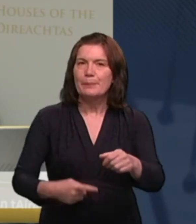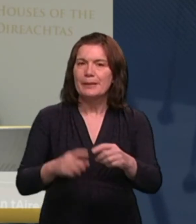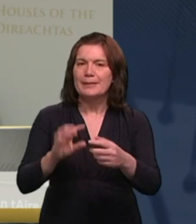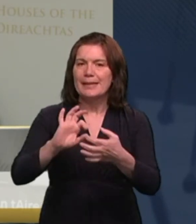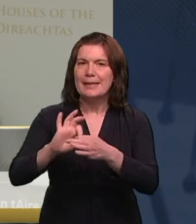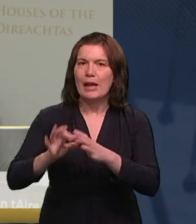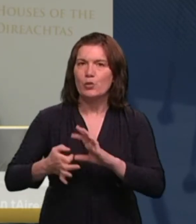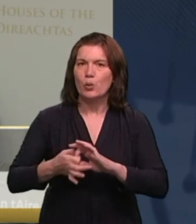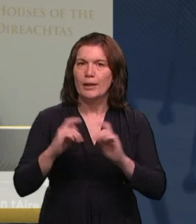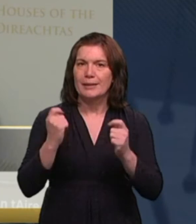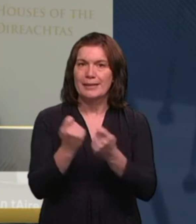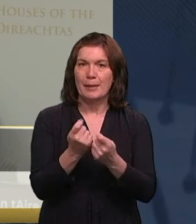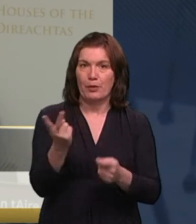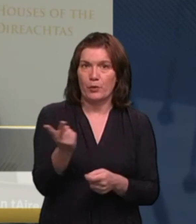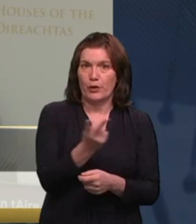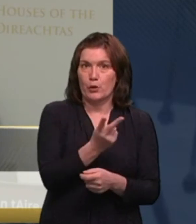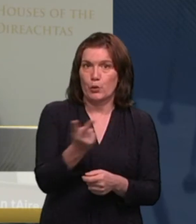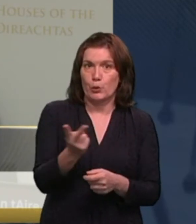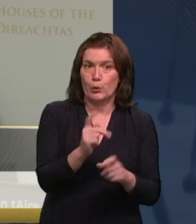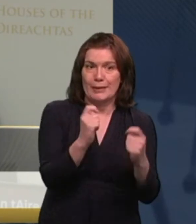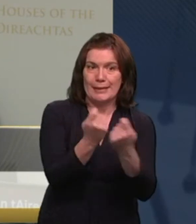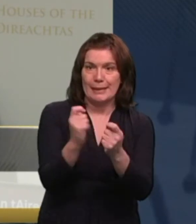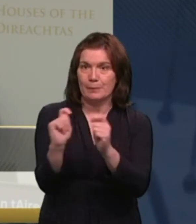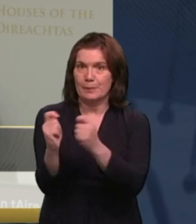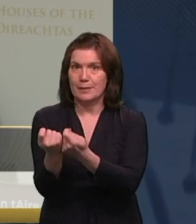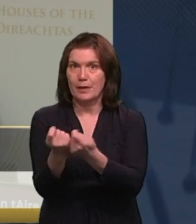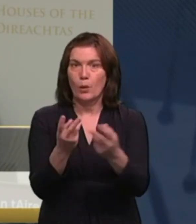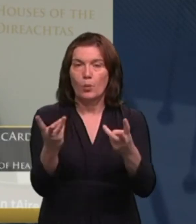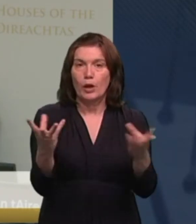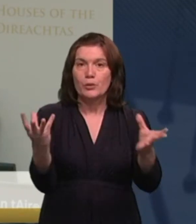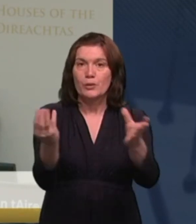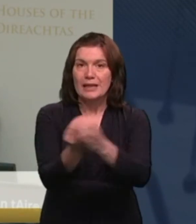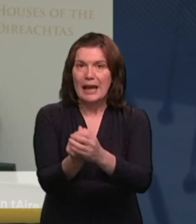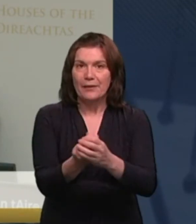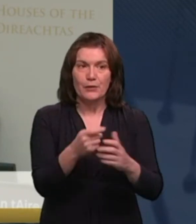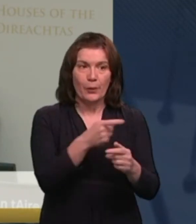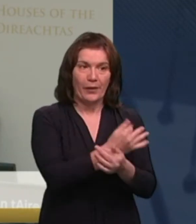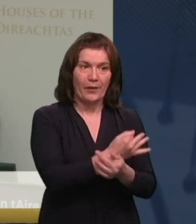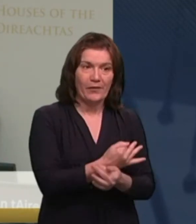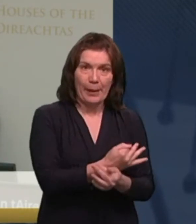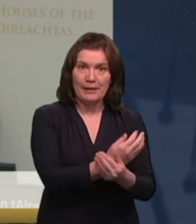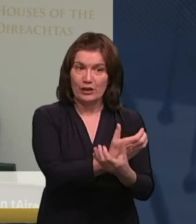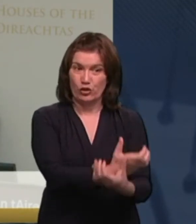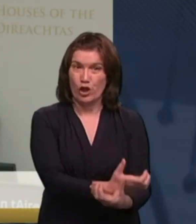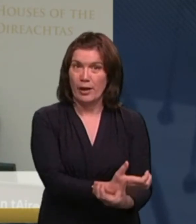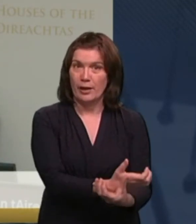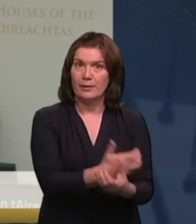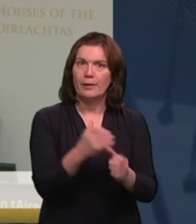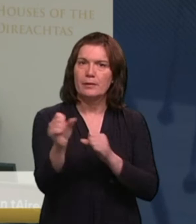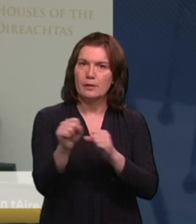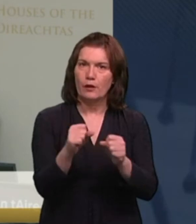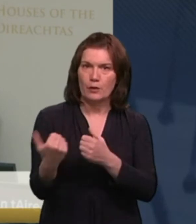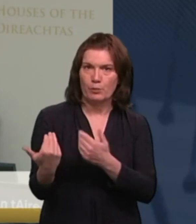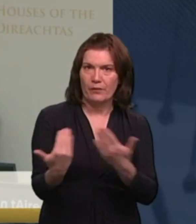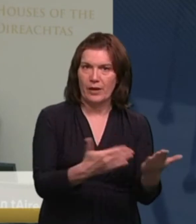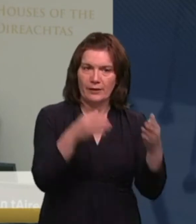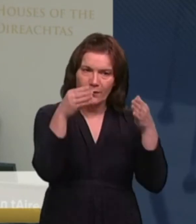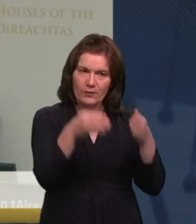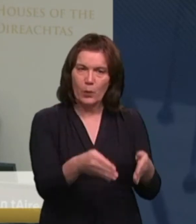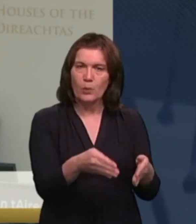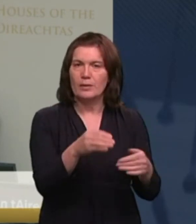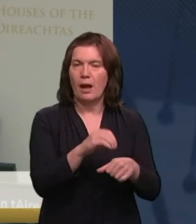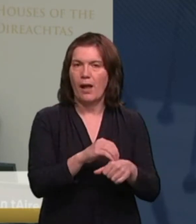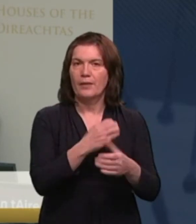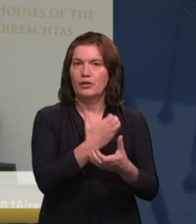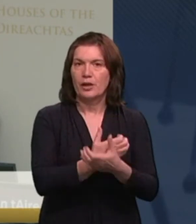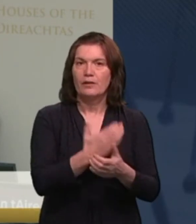and that the two teams working together ensure that for families and for the child that the services are provided that focus on the child. So for